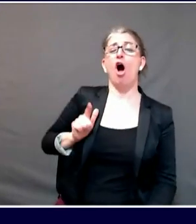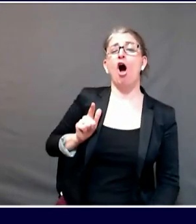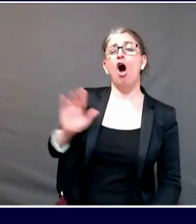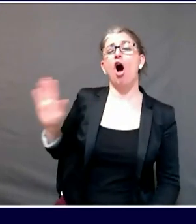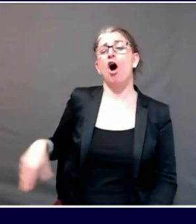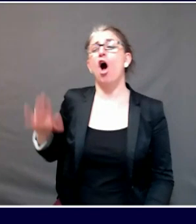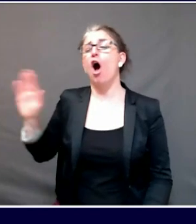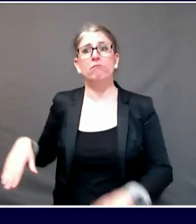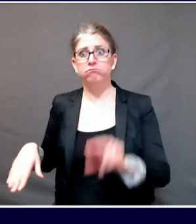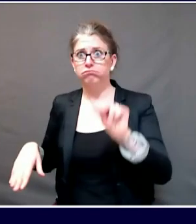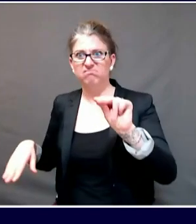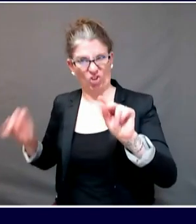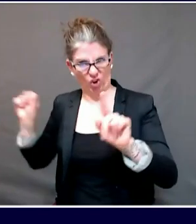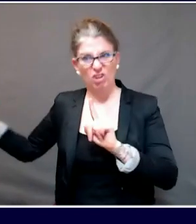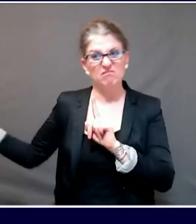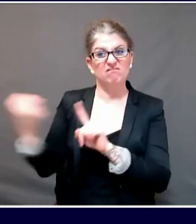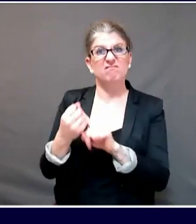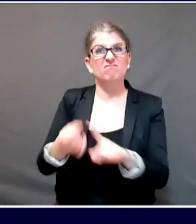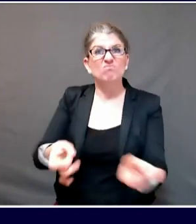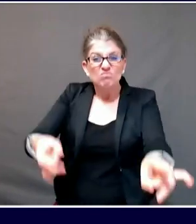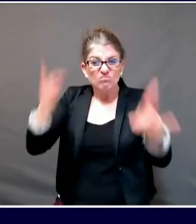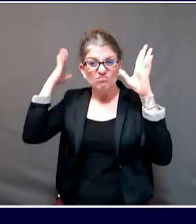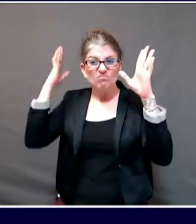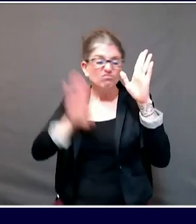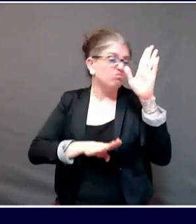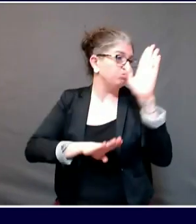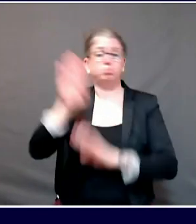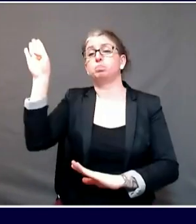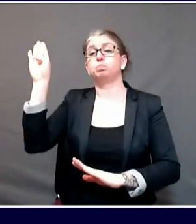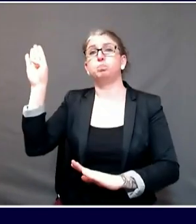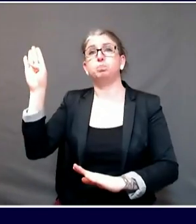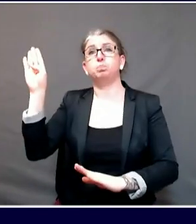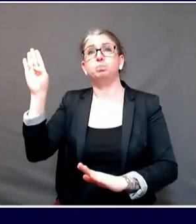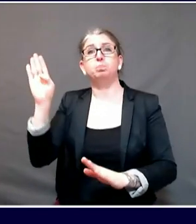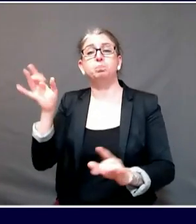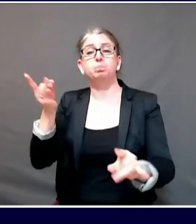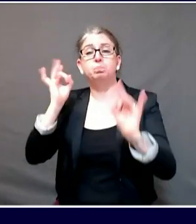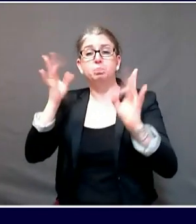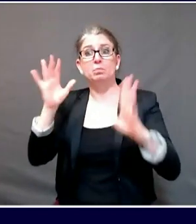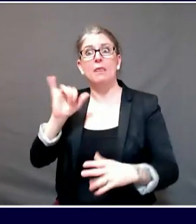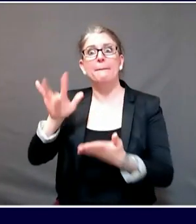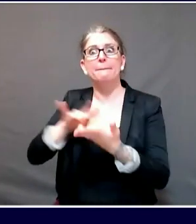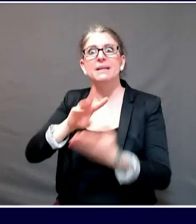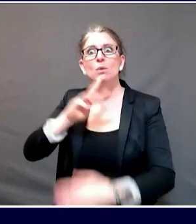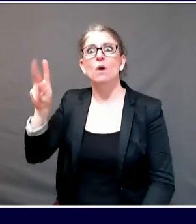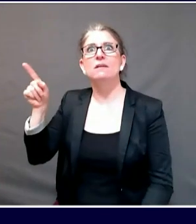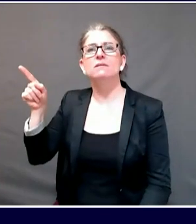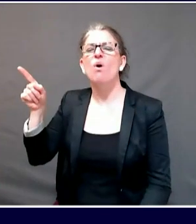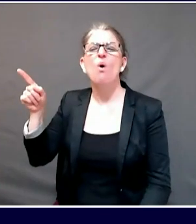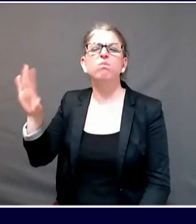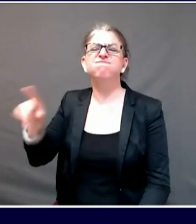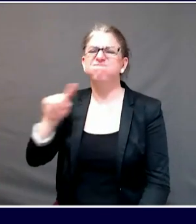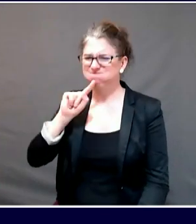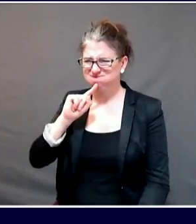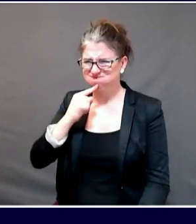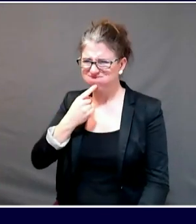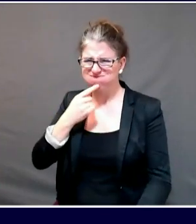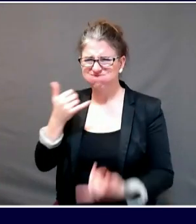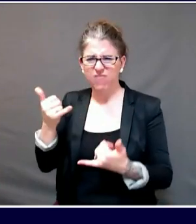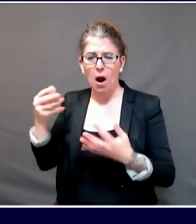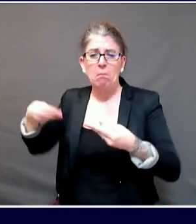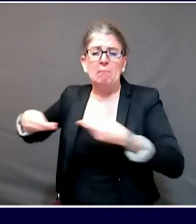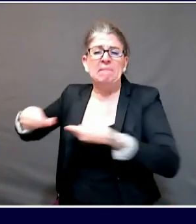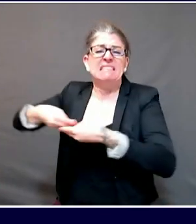the upper Midwest have experienced. So we need to do everything in our power today to keep